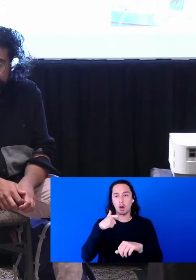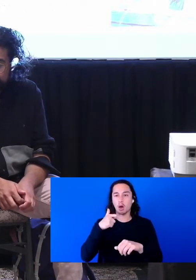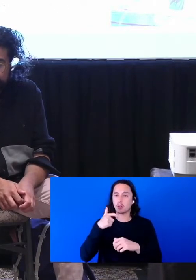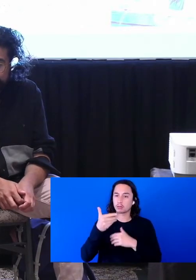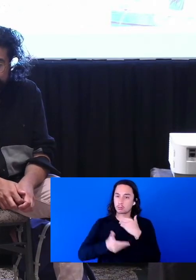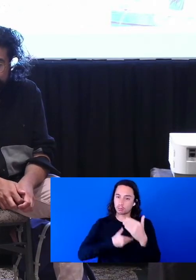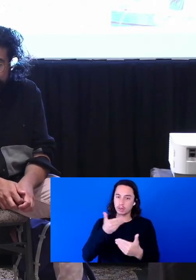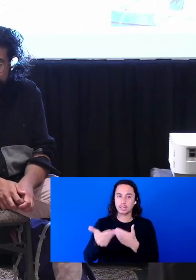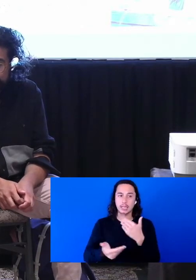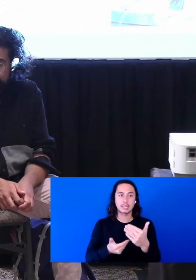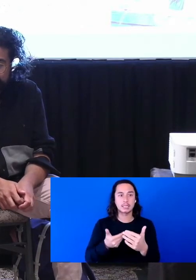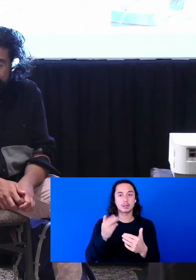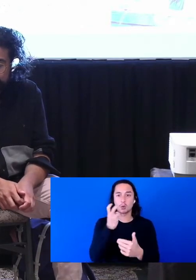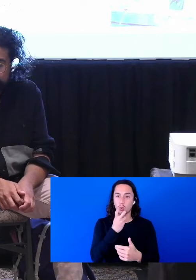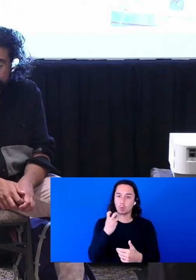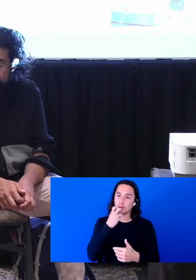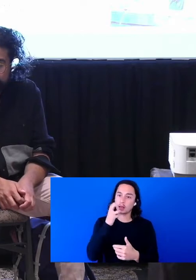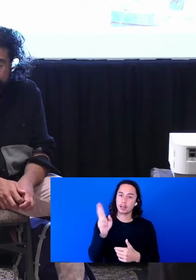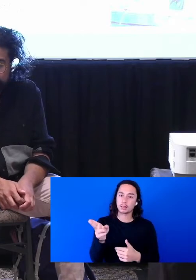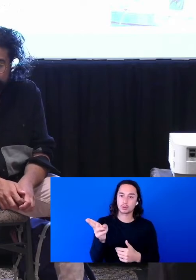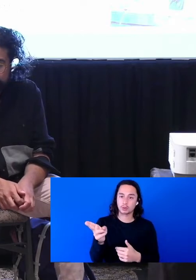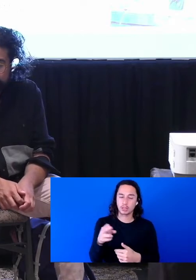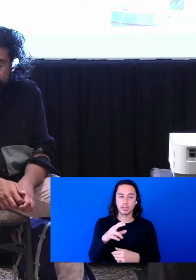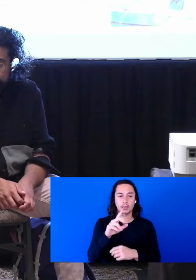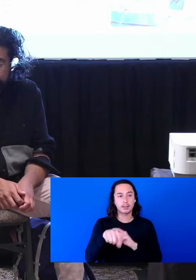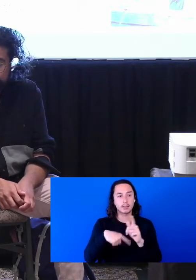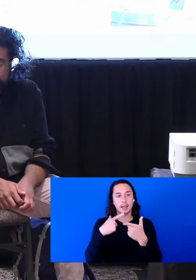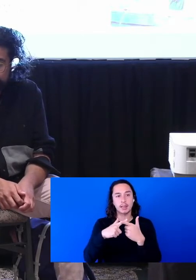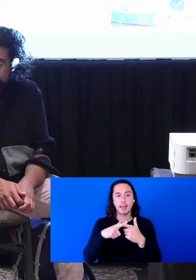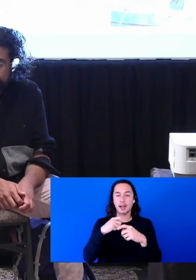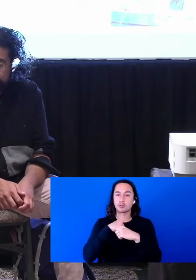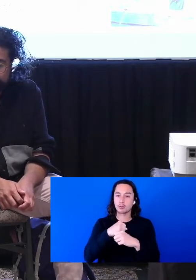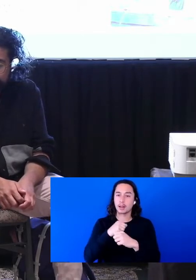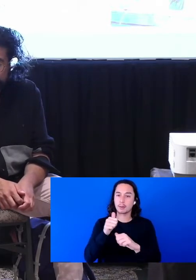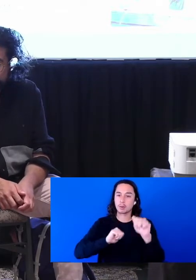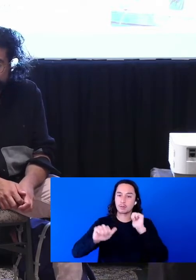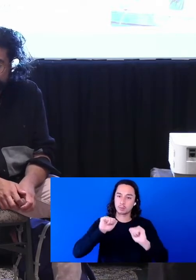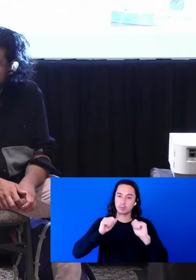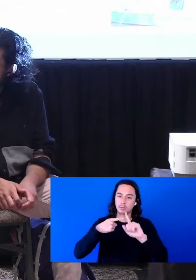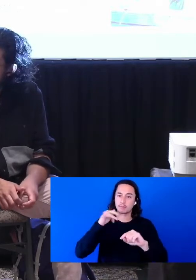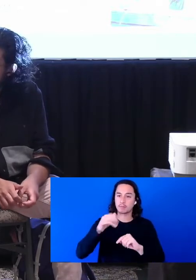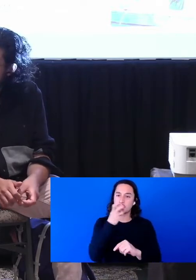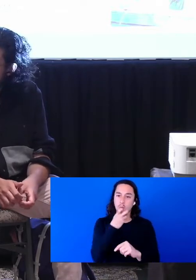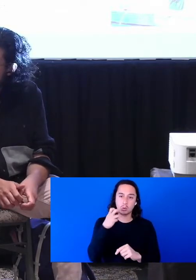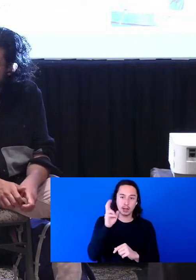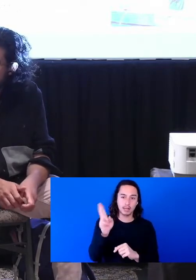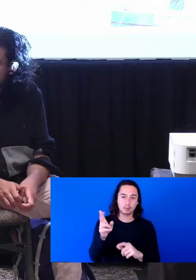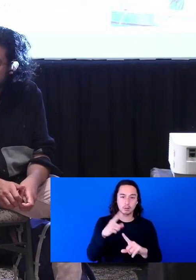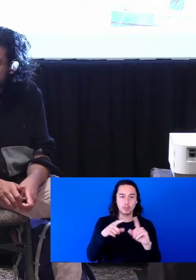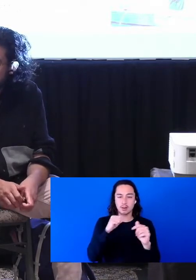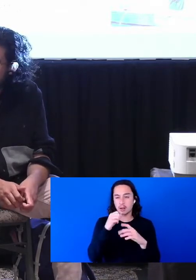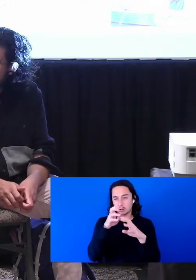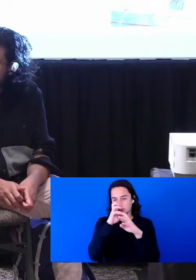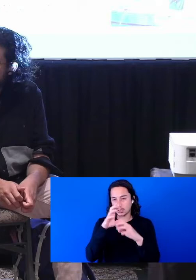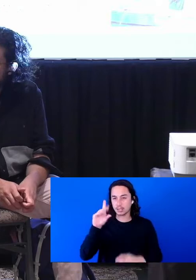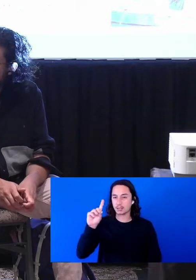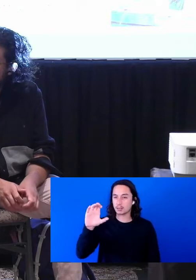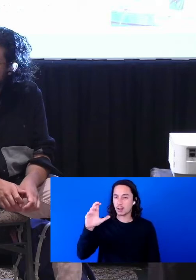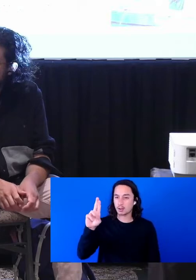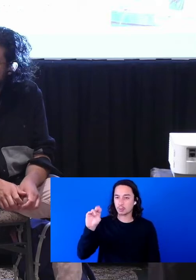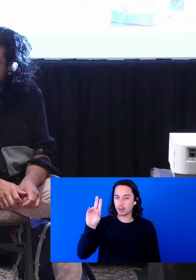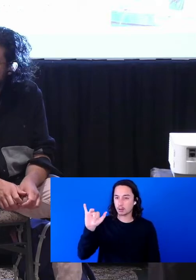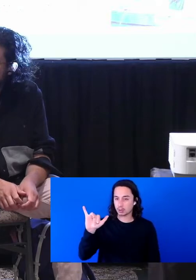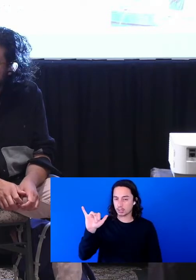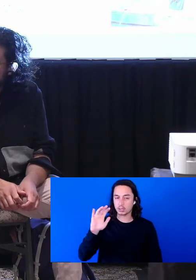do oral histories and then create performance from those oral histories, although it's not strict documentary performance. It's kind